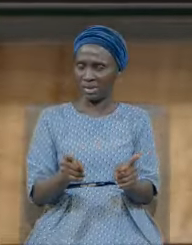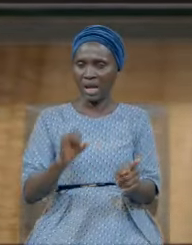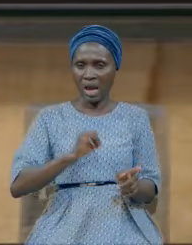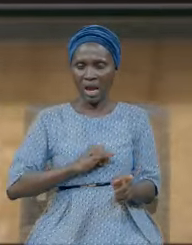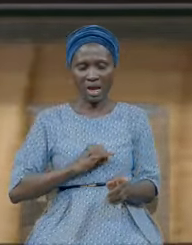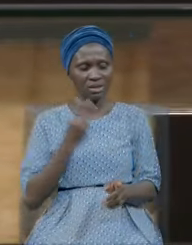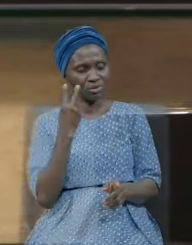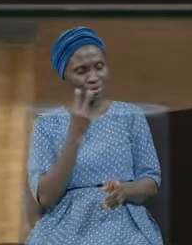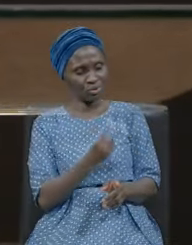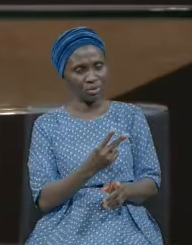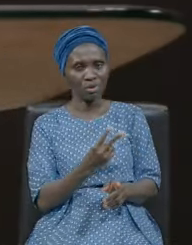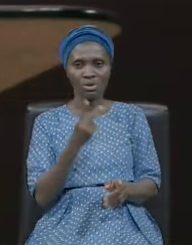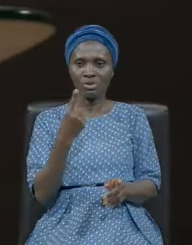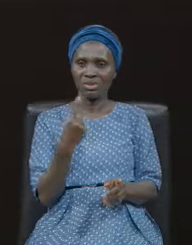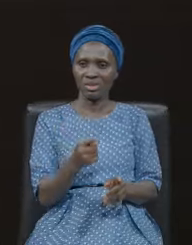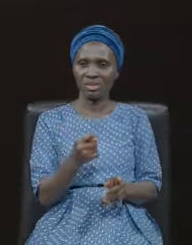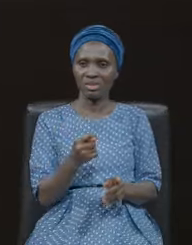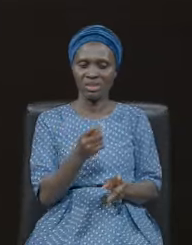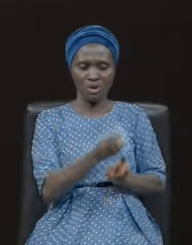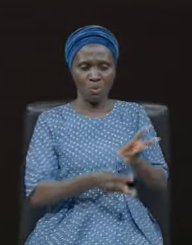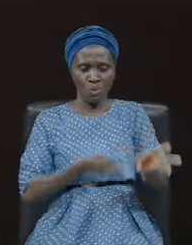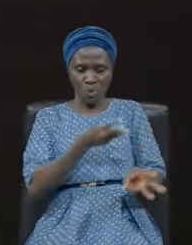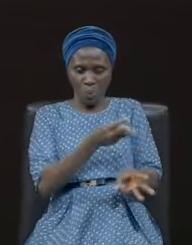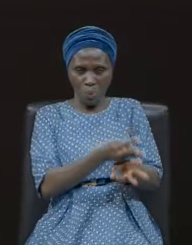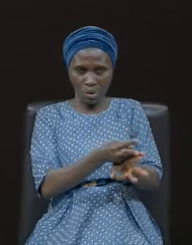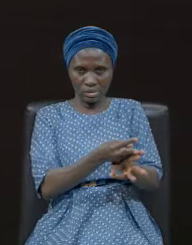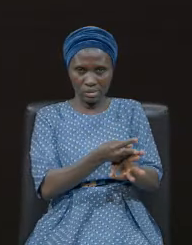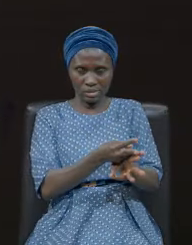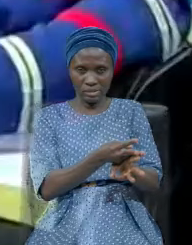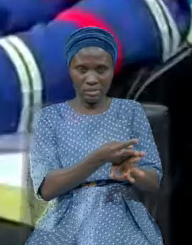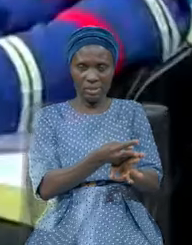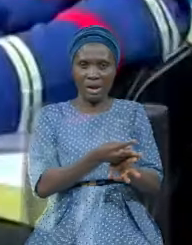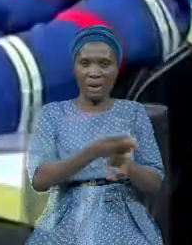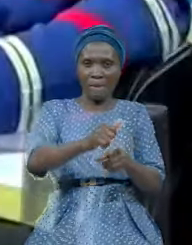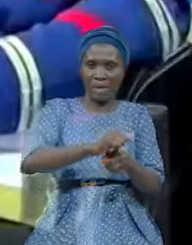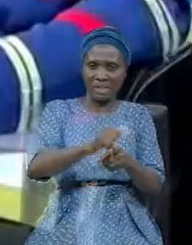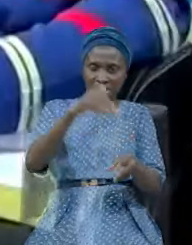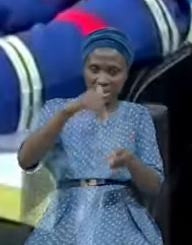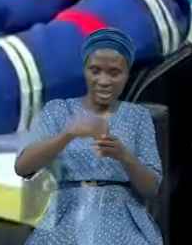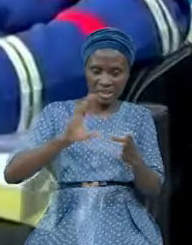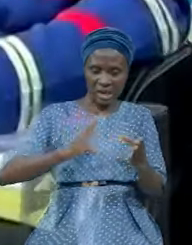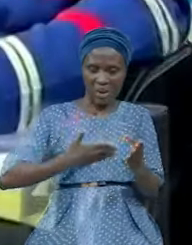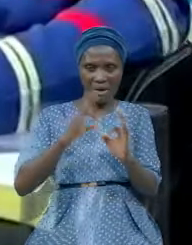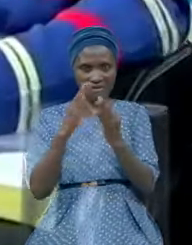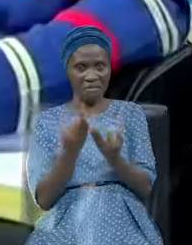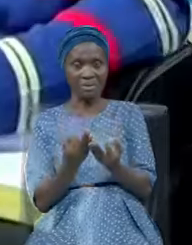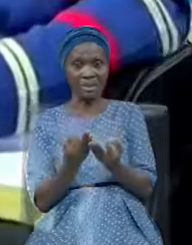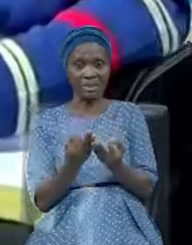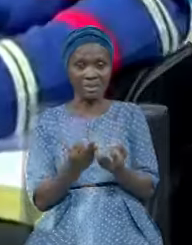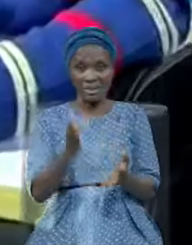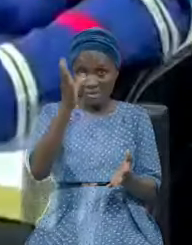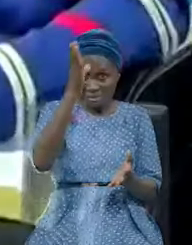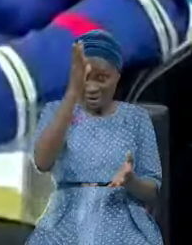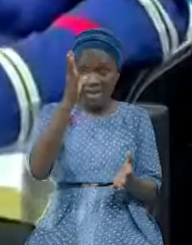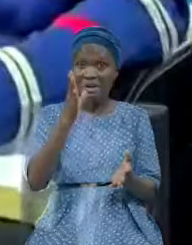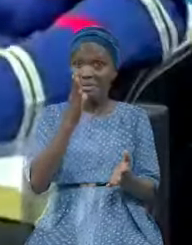world within our house. Daddy and mommy, they've gone to glory now.